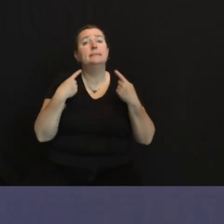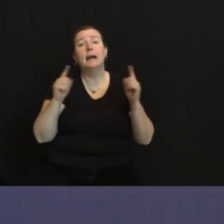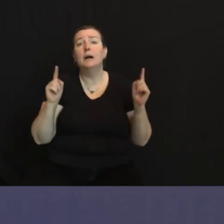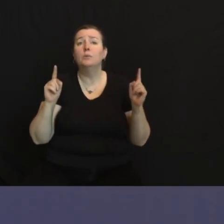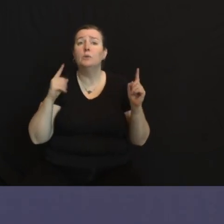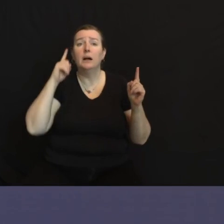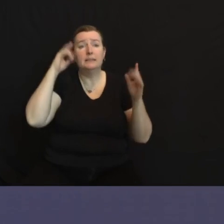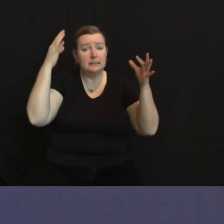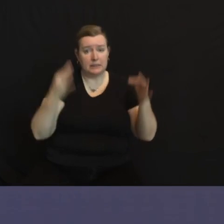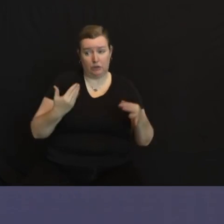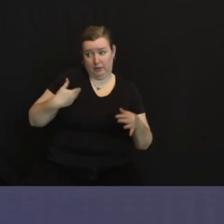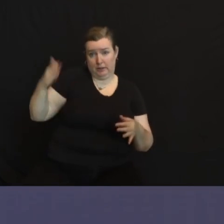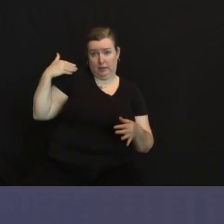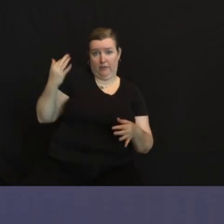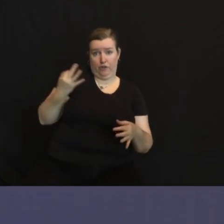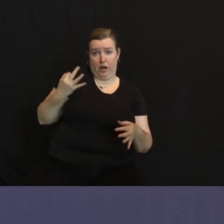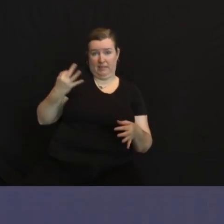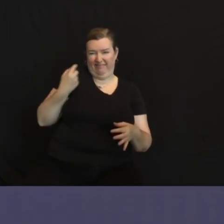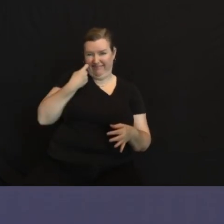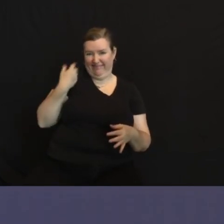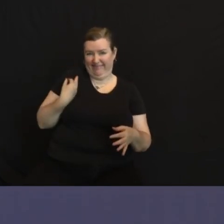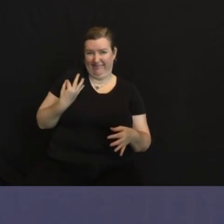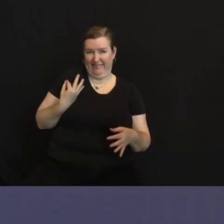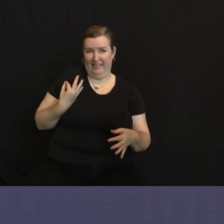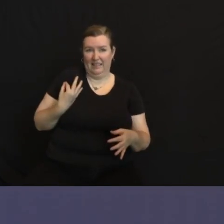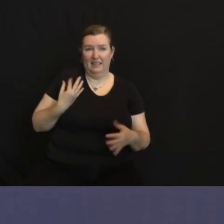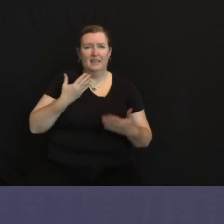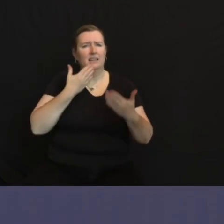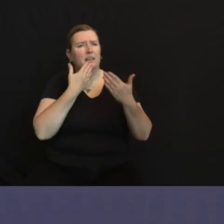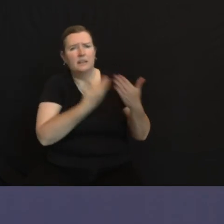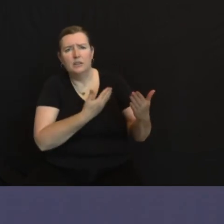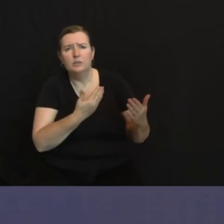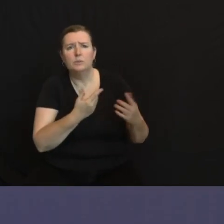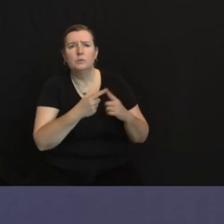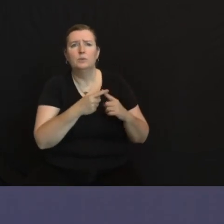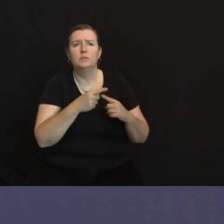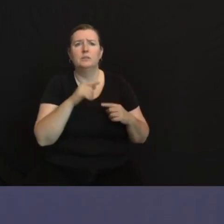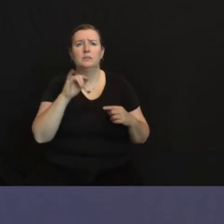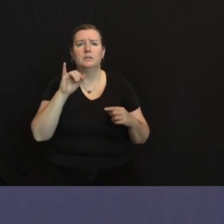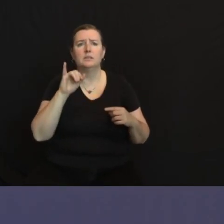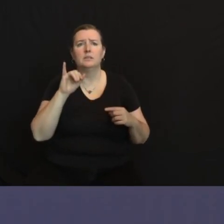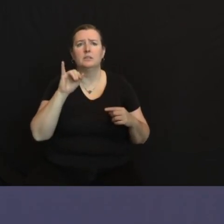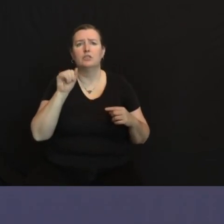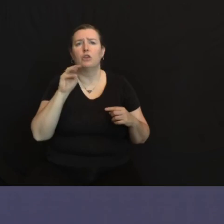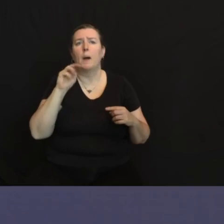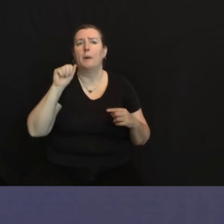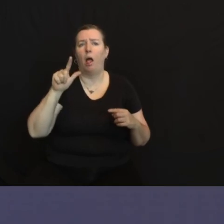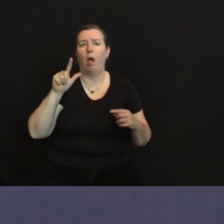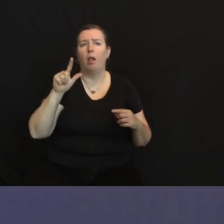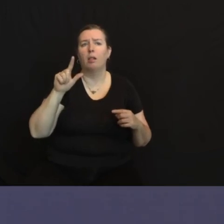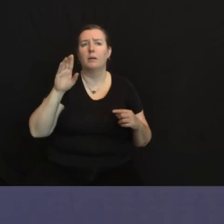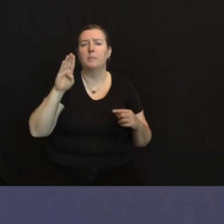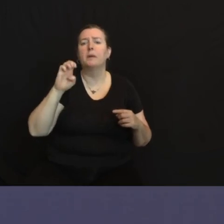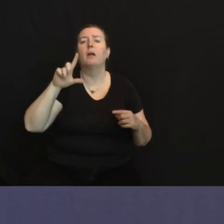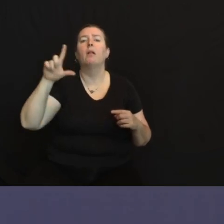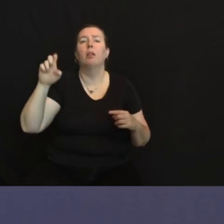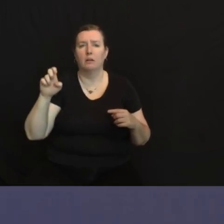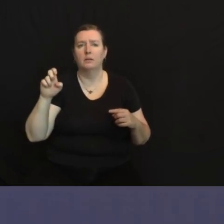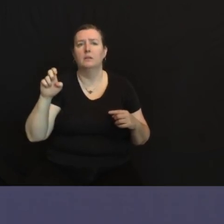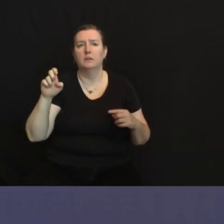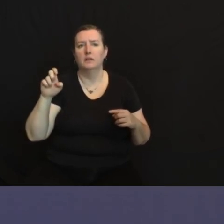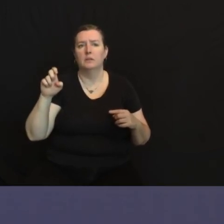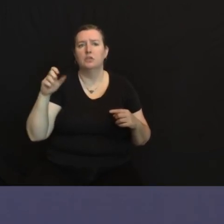thank Brigadier General Jamal Beal for his leadership of the department and our National Guard, and wish him all the